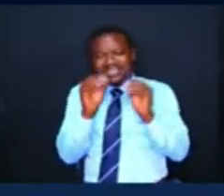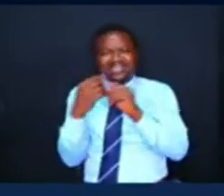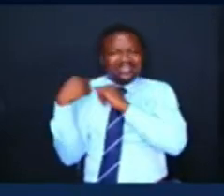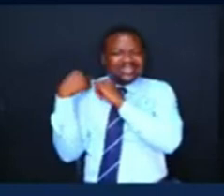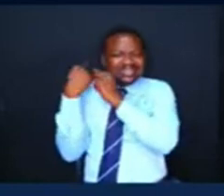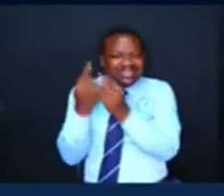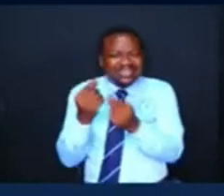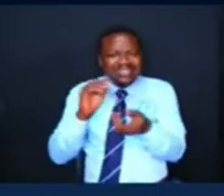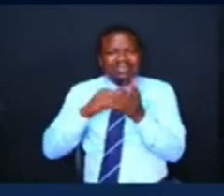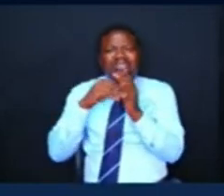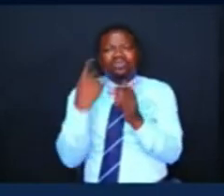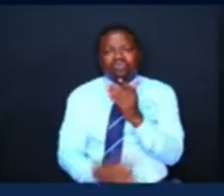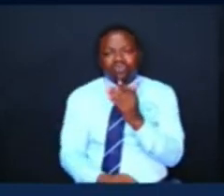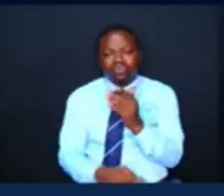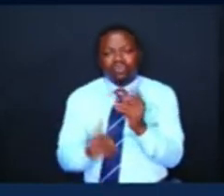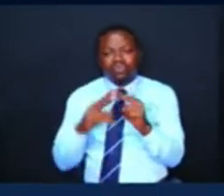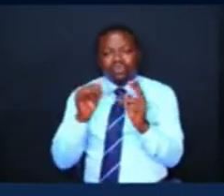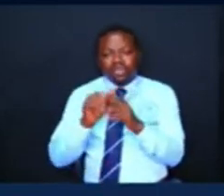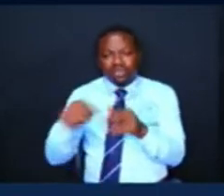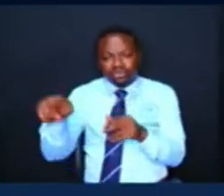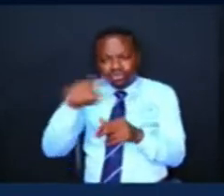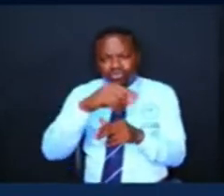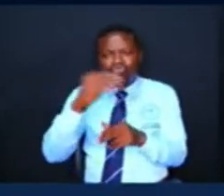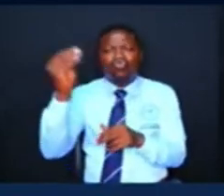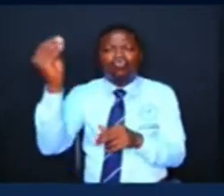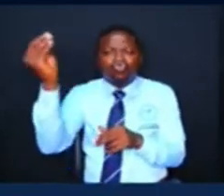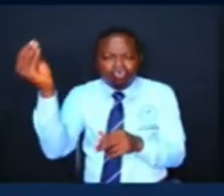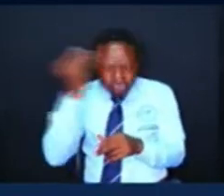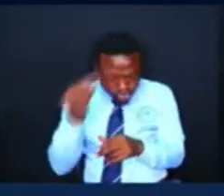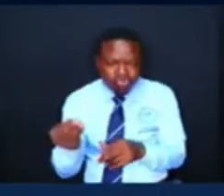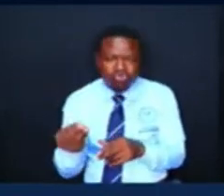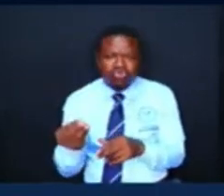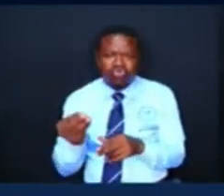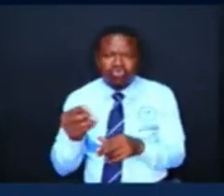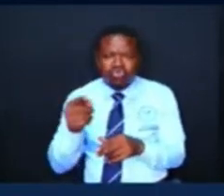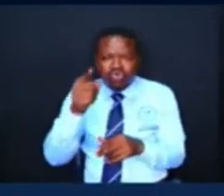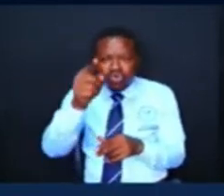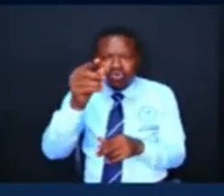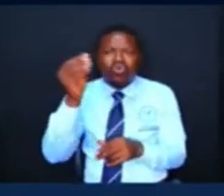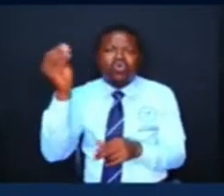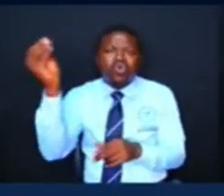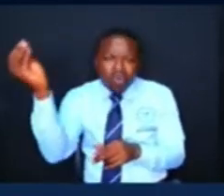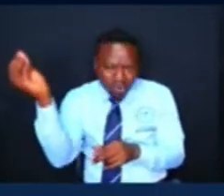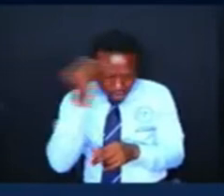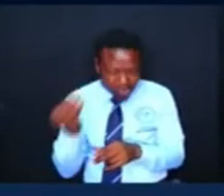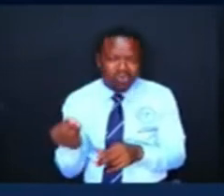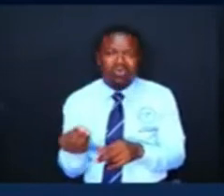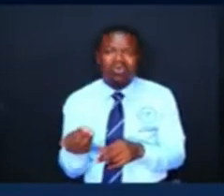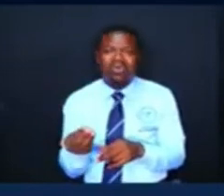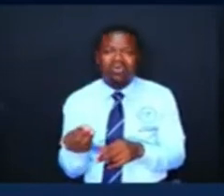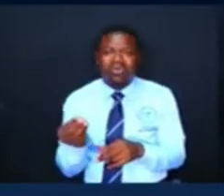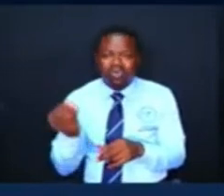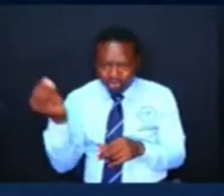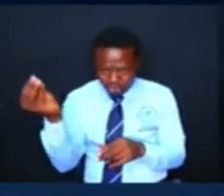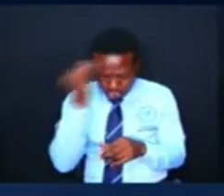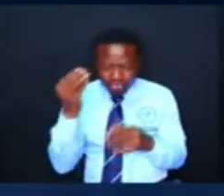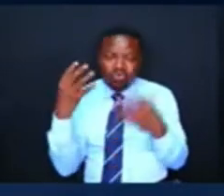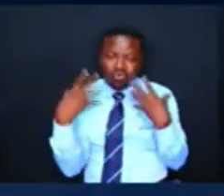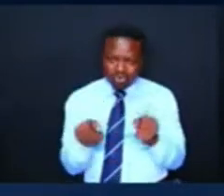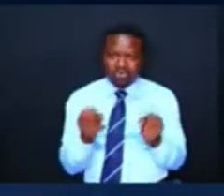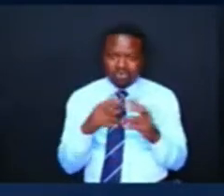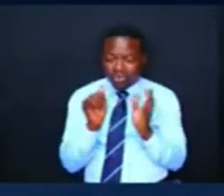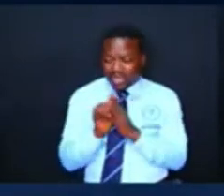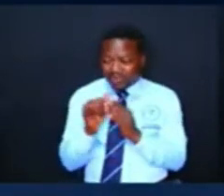prevent them from festering into bitterness. yaudie nkyerekyere eboa ye ne se ye ni beba ye ho se